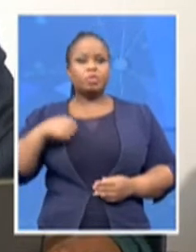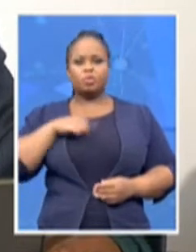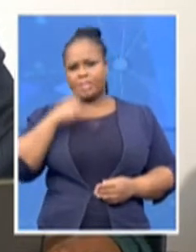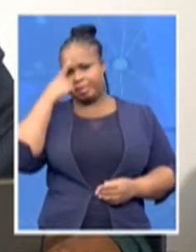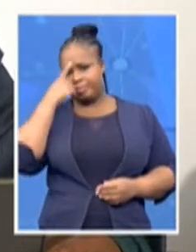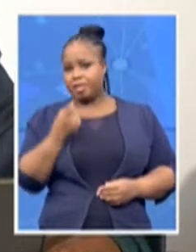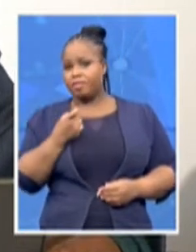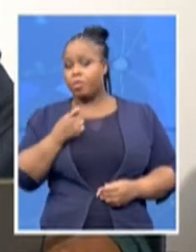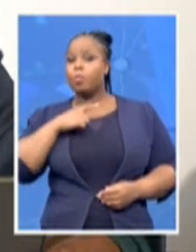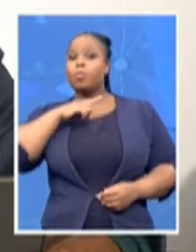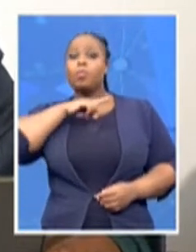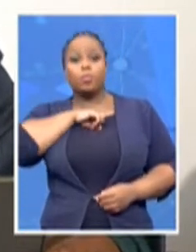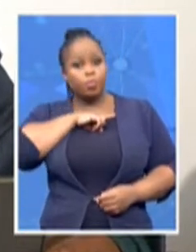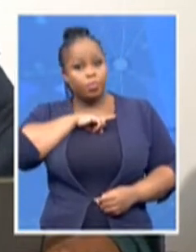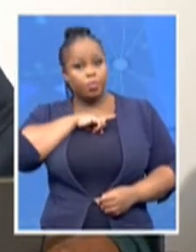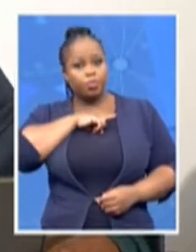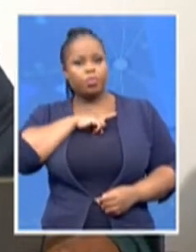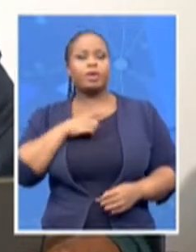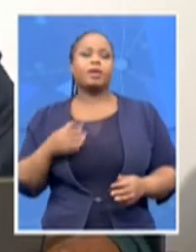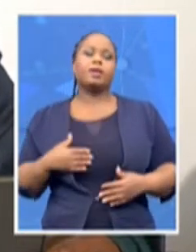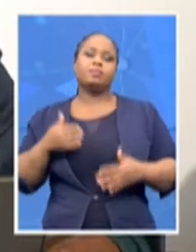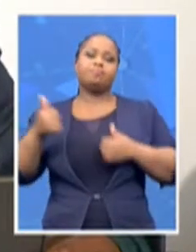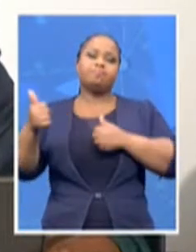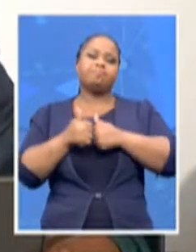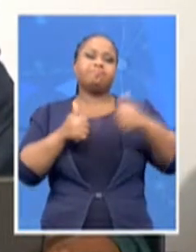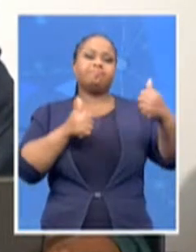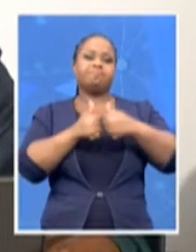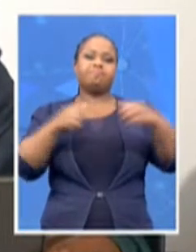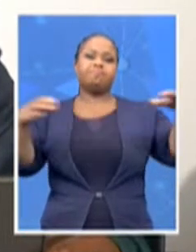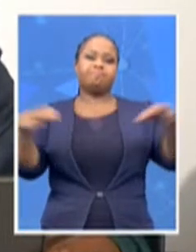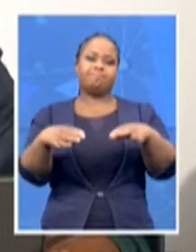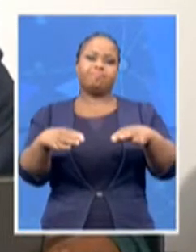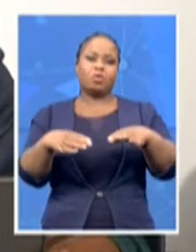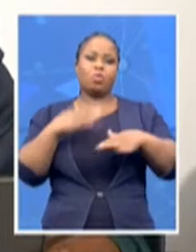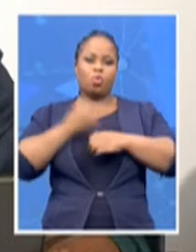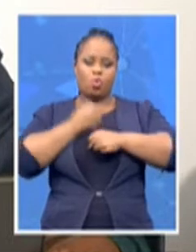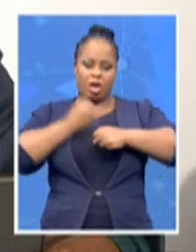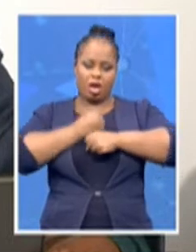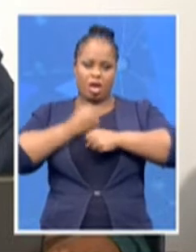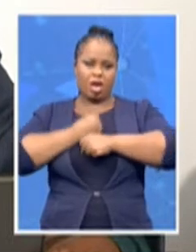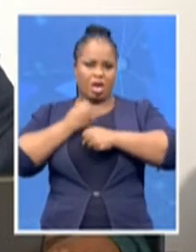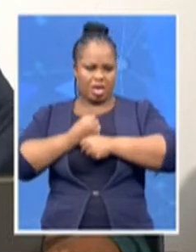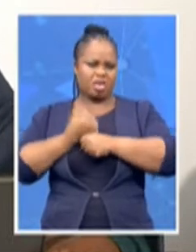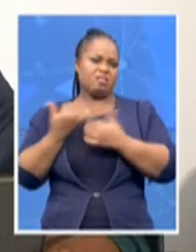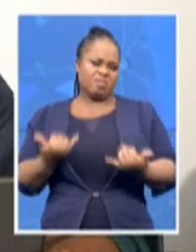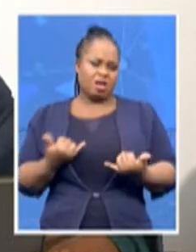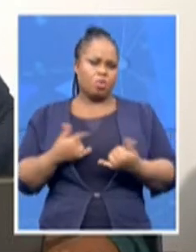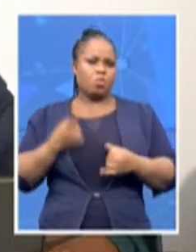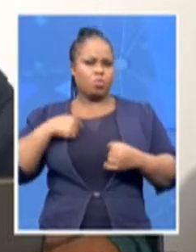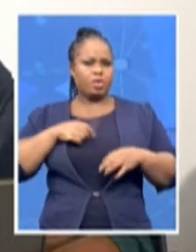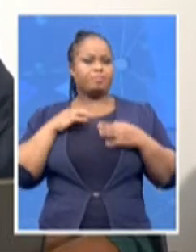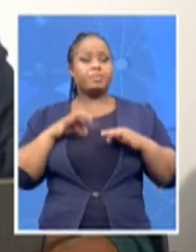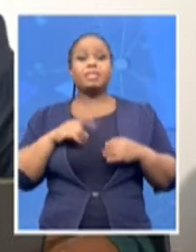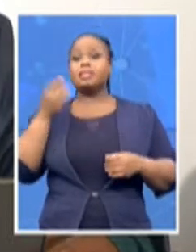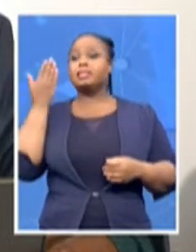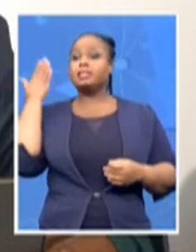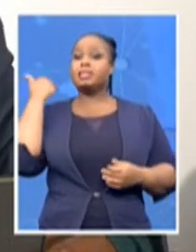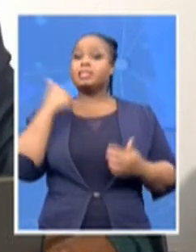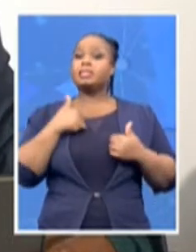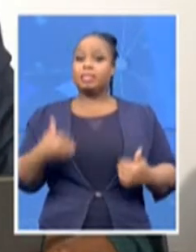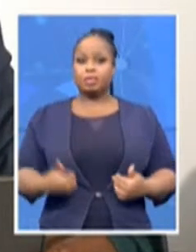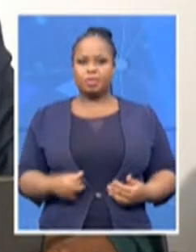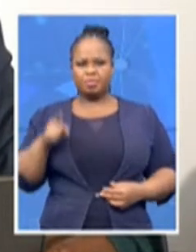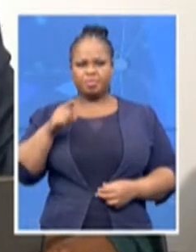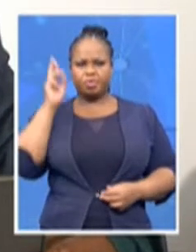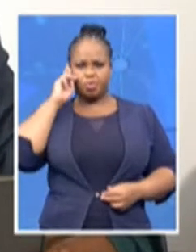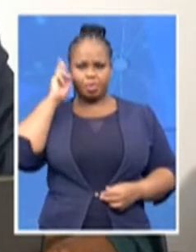together, because of the cooperation of all of us. And that's why on Sunday, you remember that in the family meeting, the